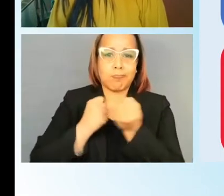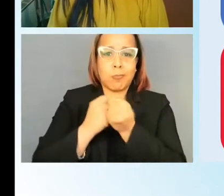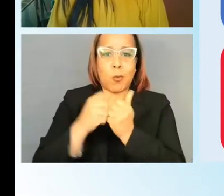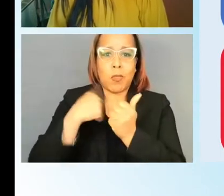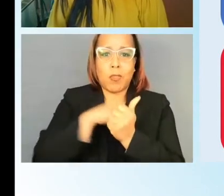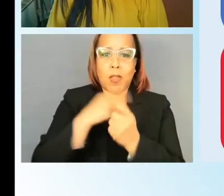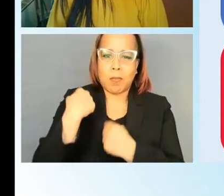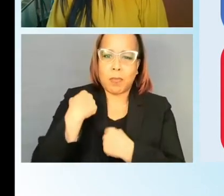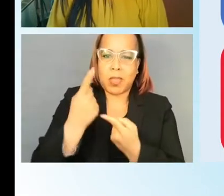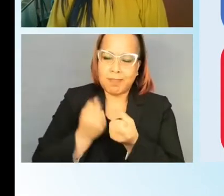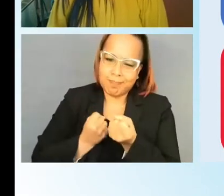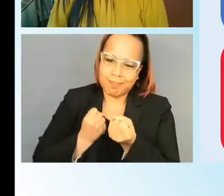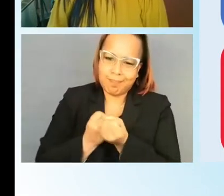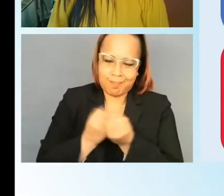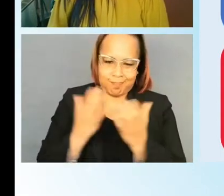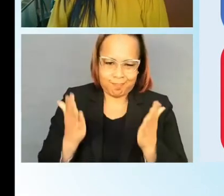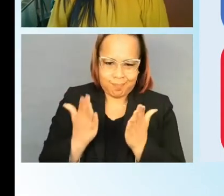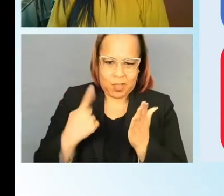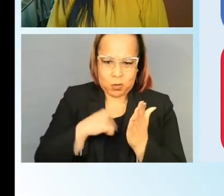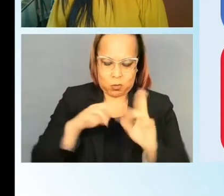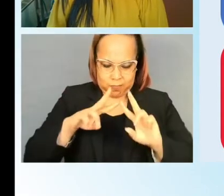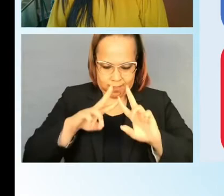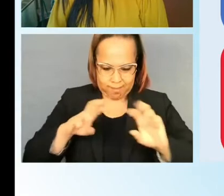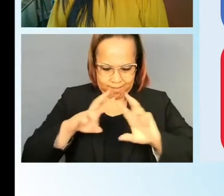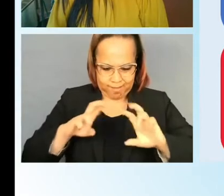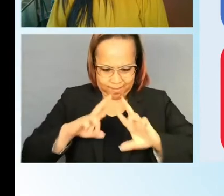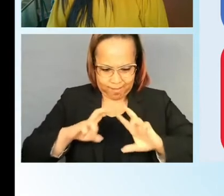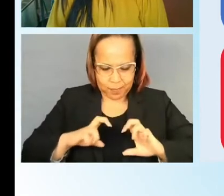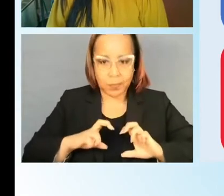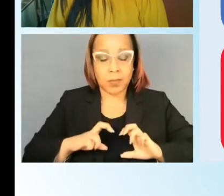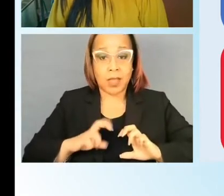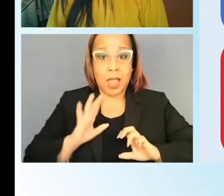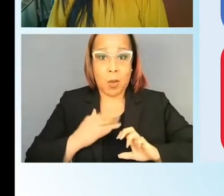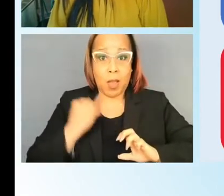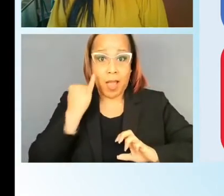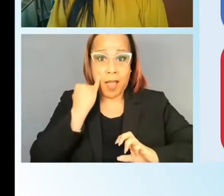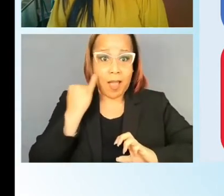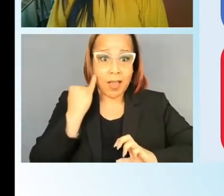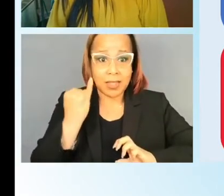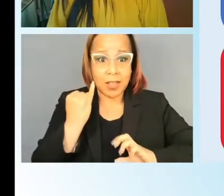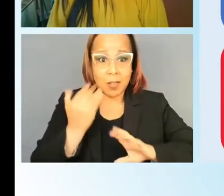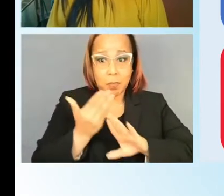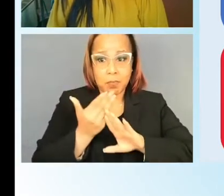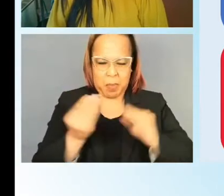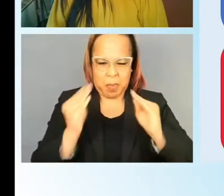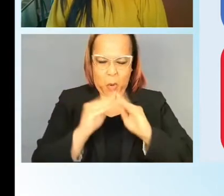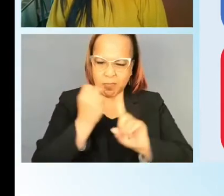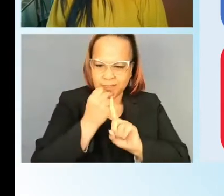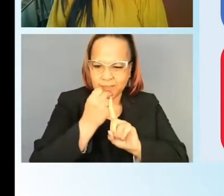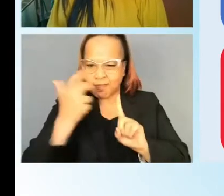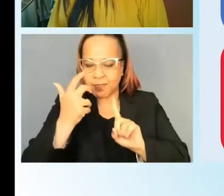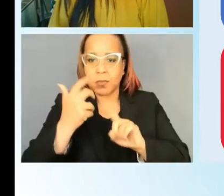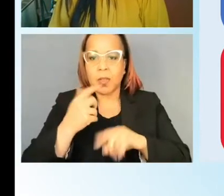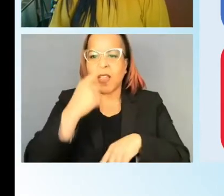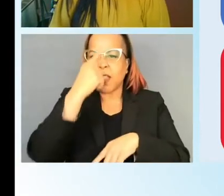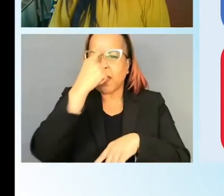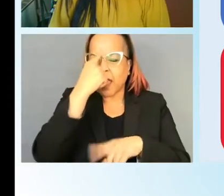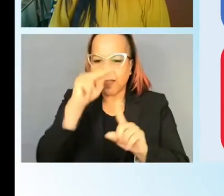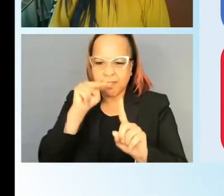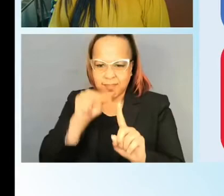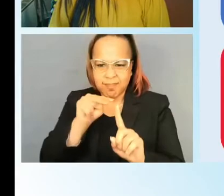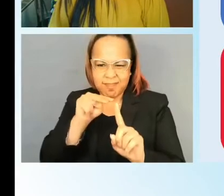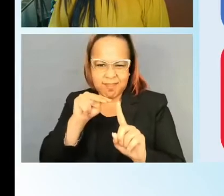pushing us to think deeper, to move our ideas, to be more expansive, to think in ways we hadn't thought